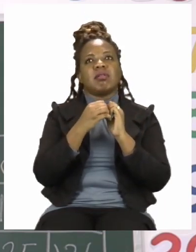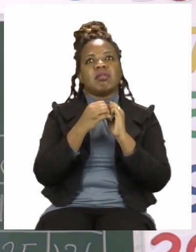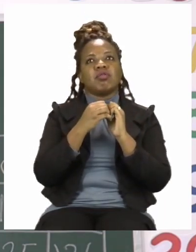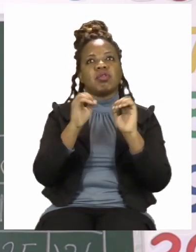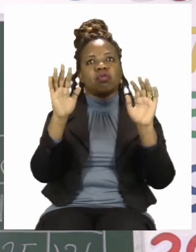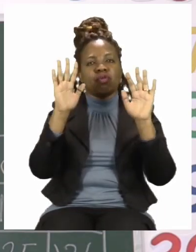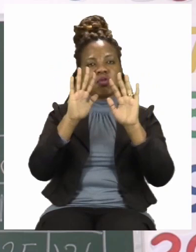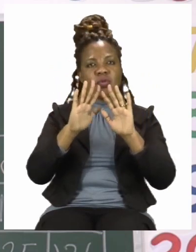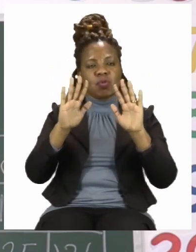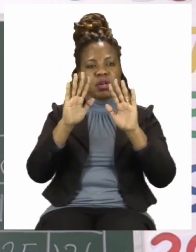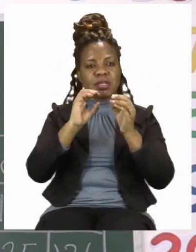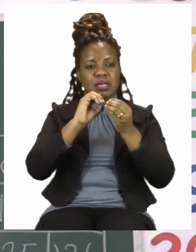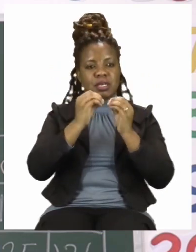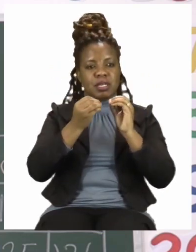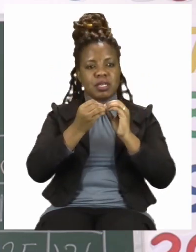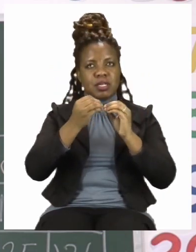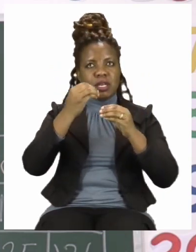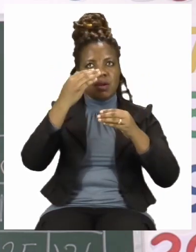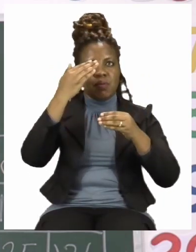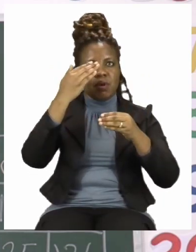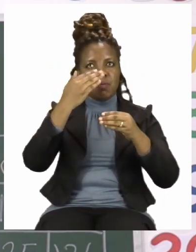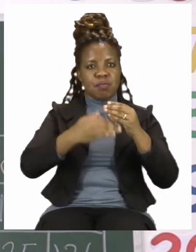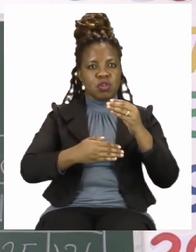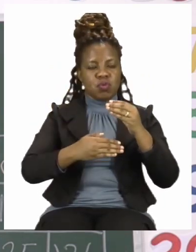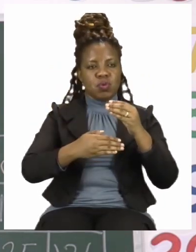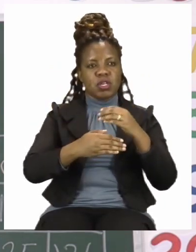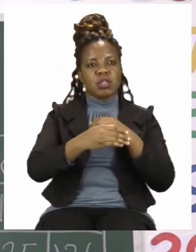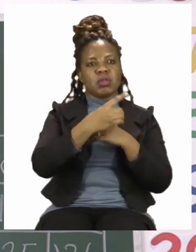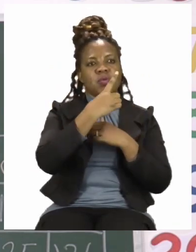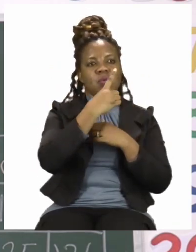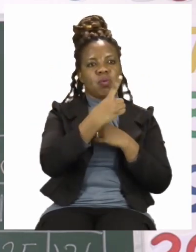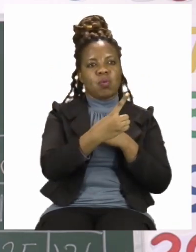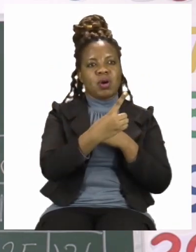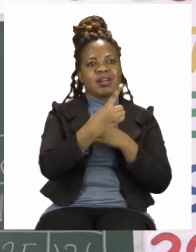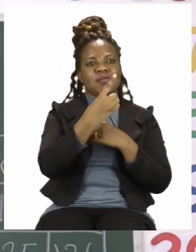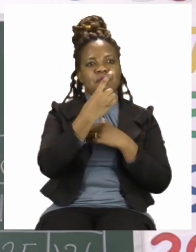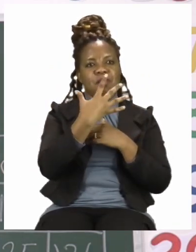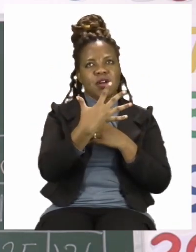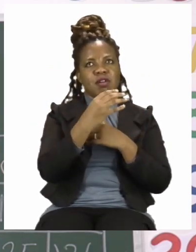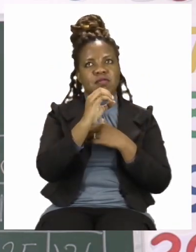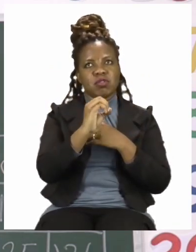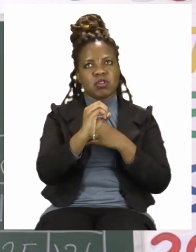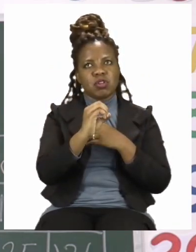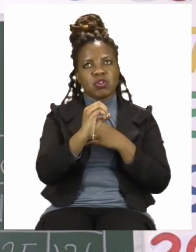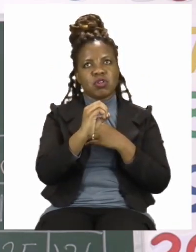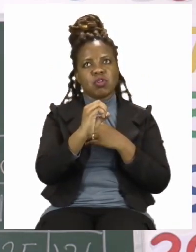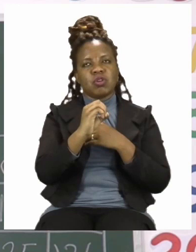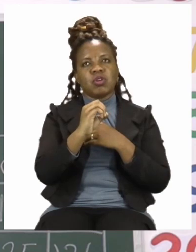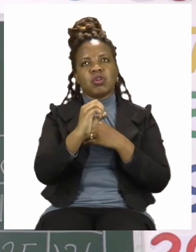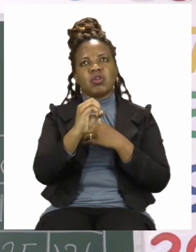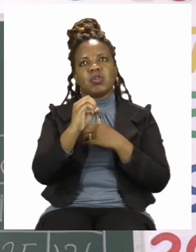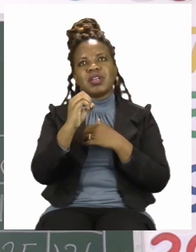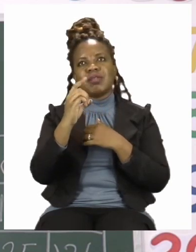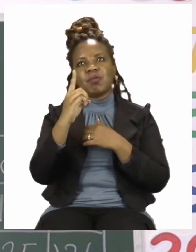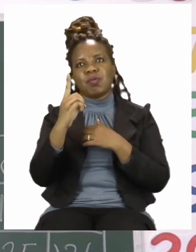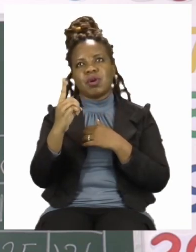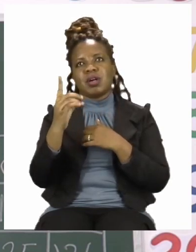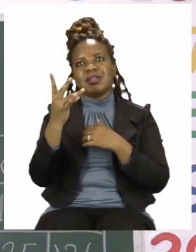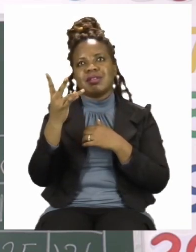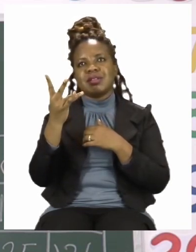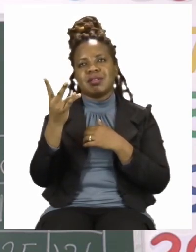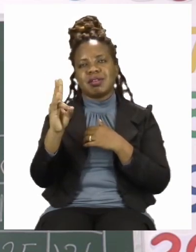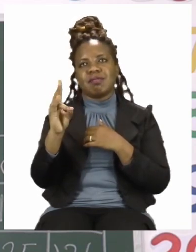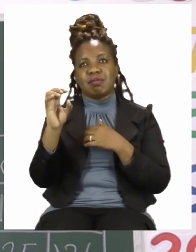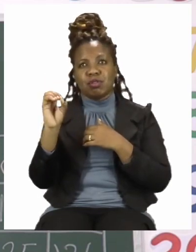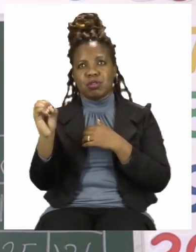170. Make sure that you don't go past these numbers for your odd numbers. And then for your even numbers, you're going to color